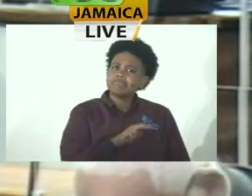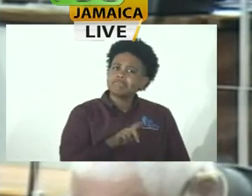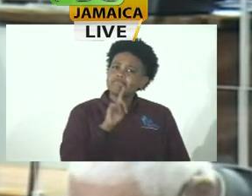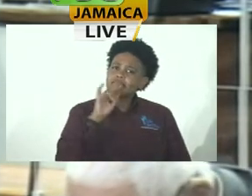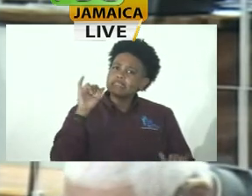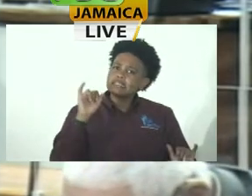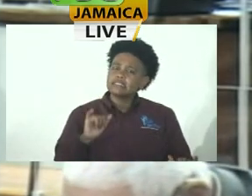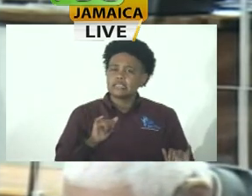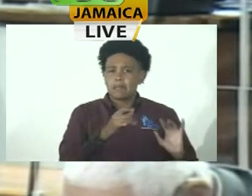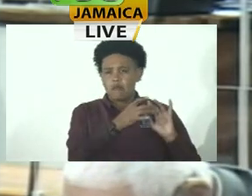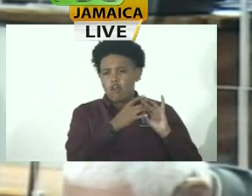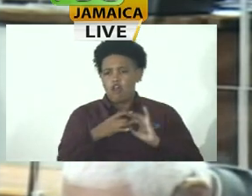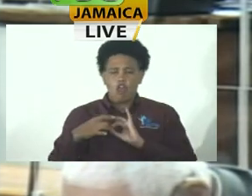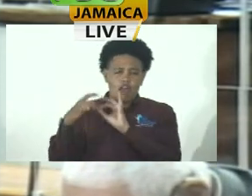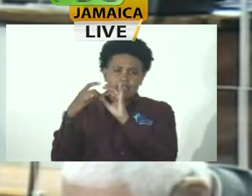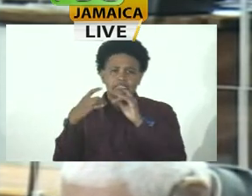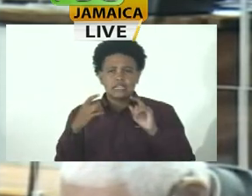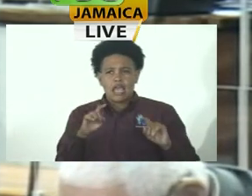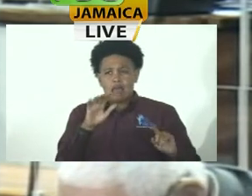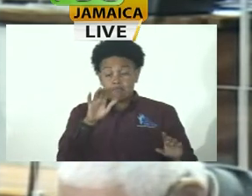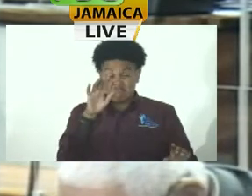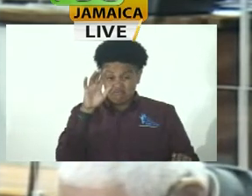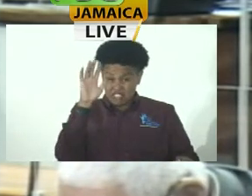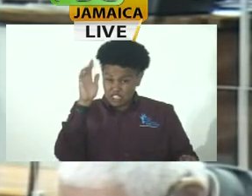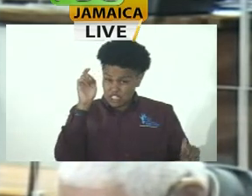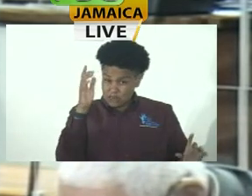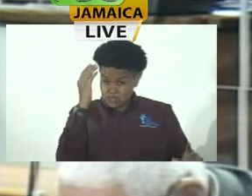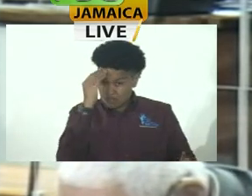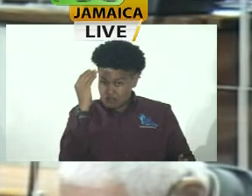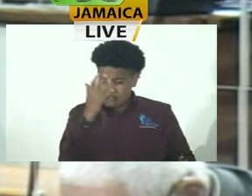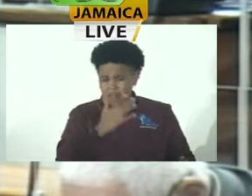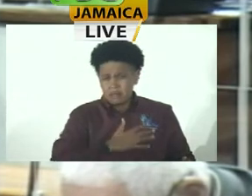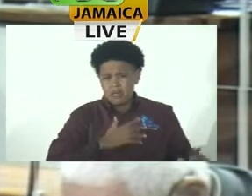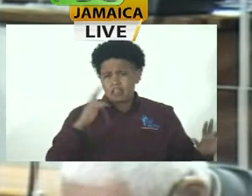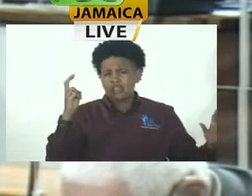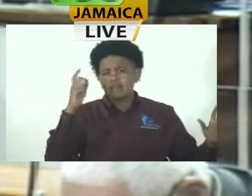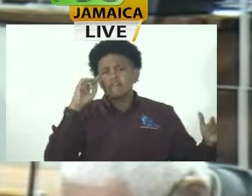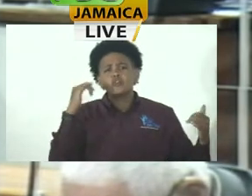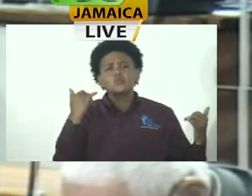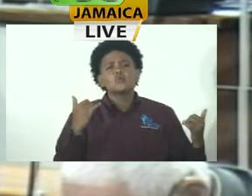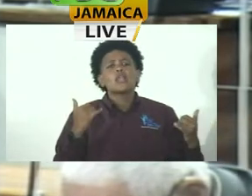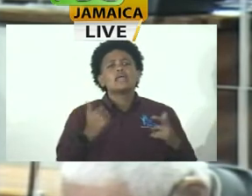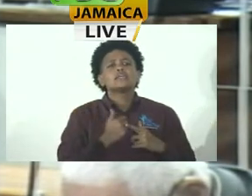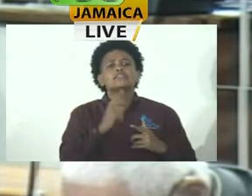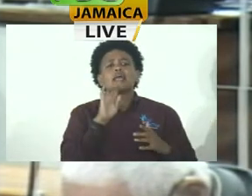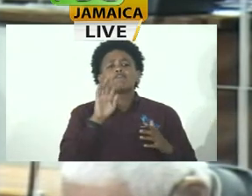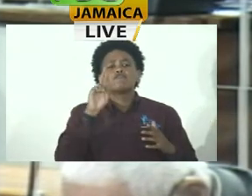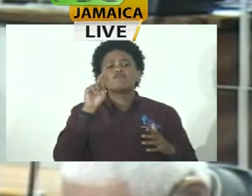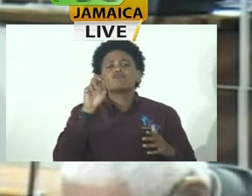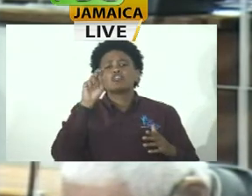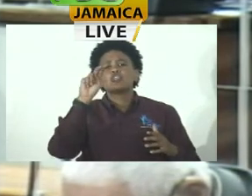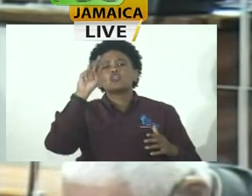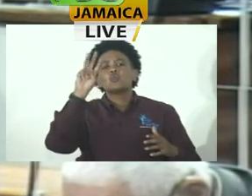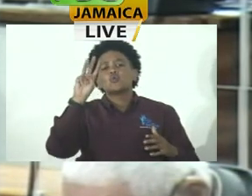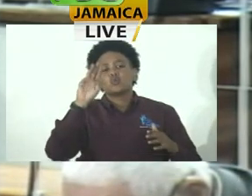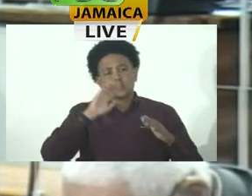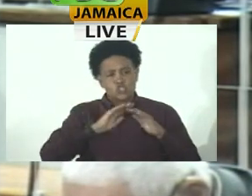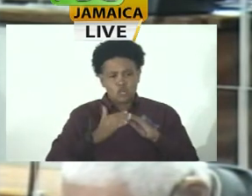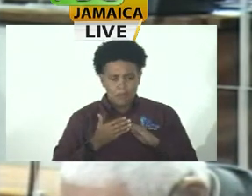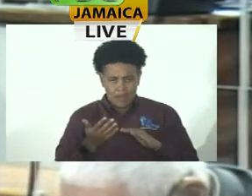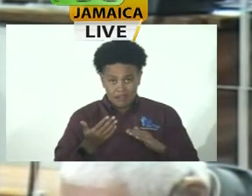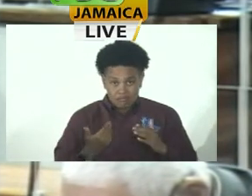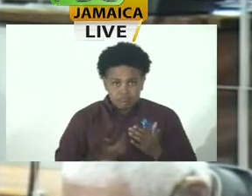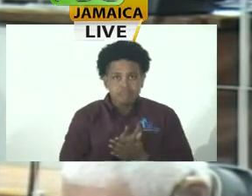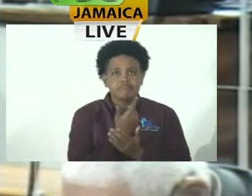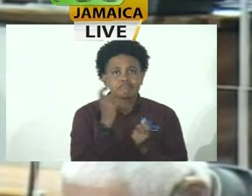interconnected way madam speaker my theme for today is renew jamaica and there's never